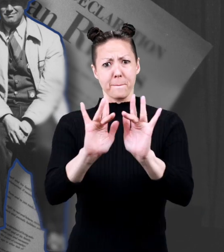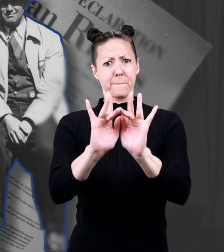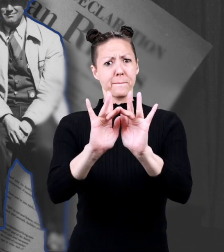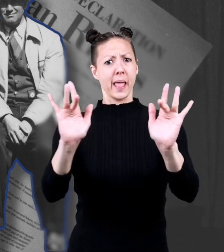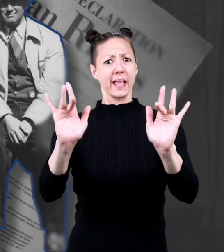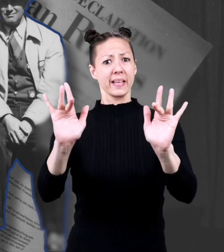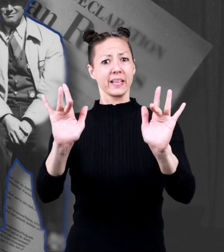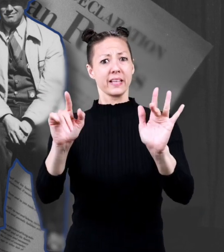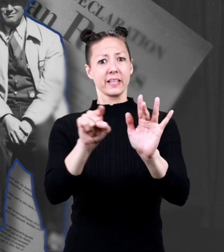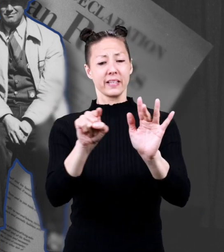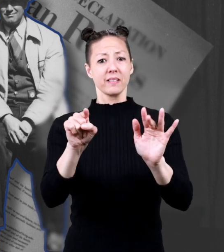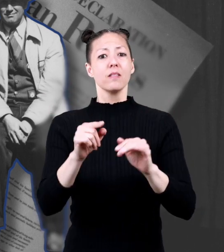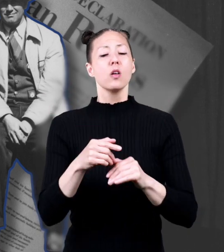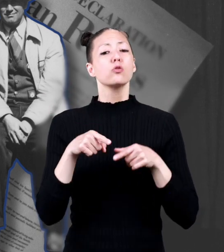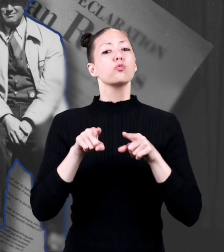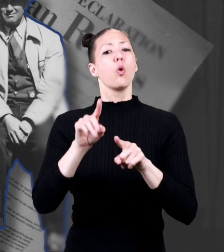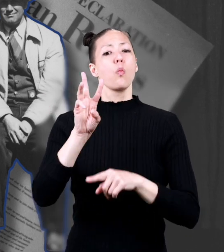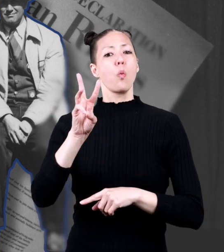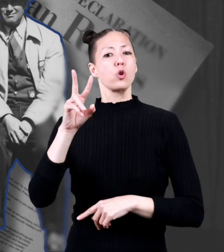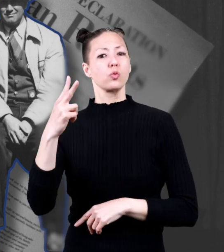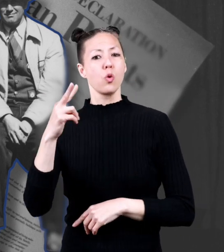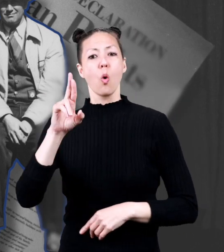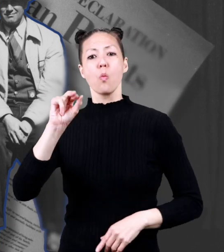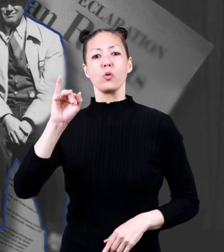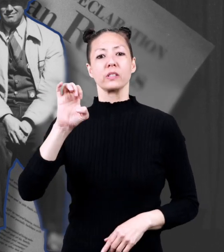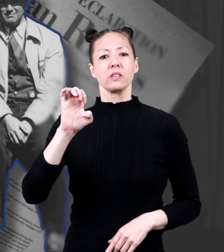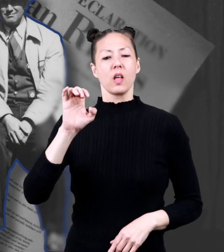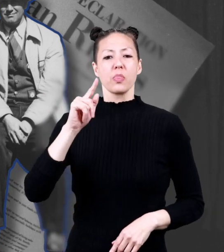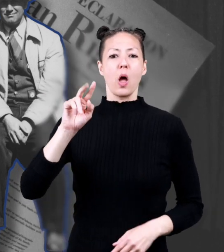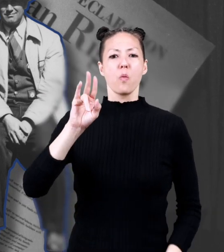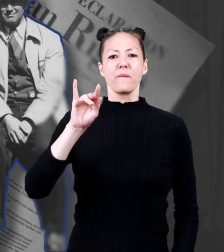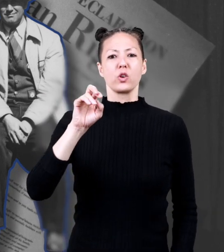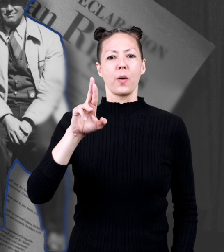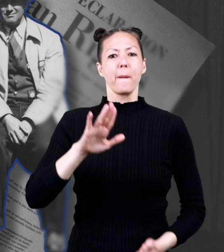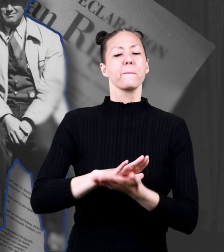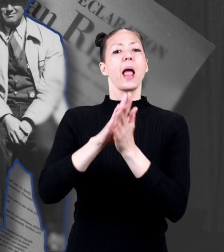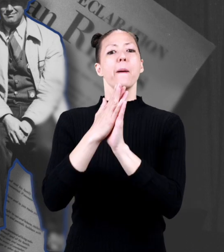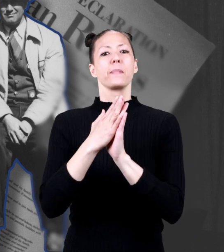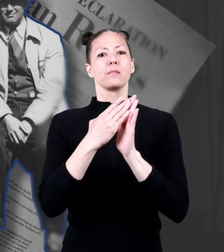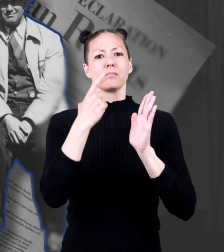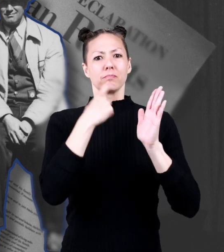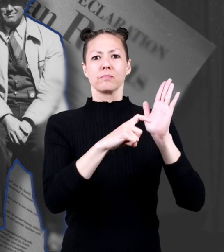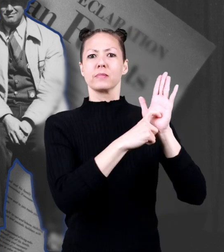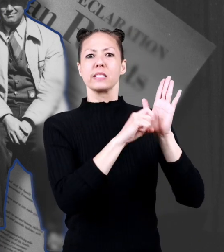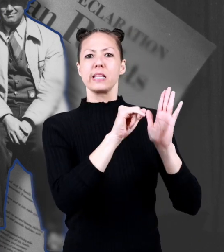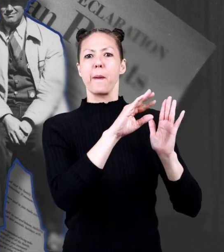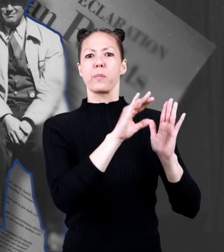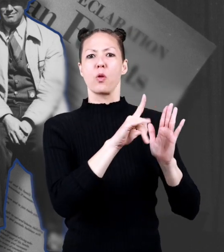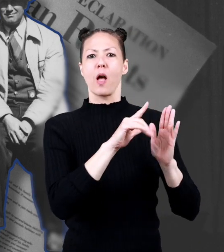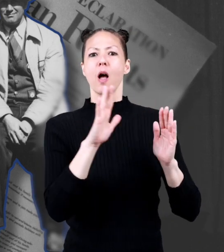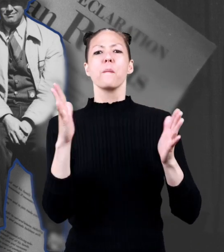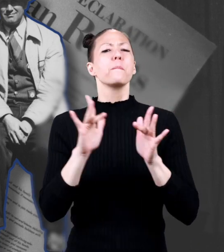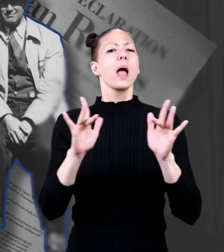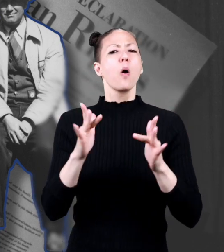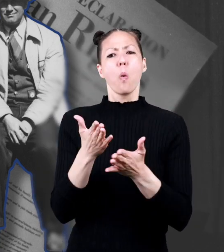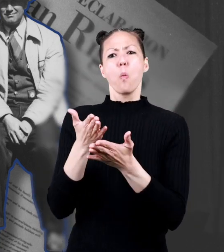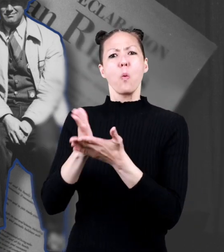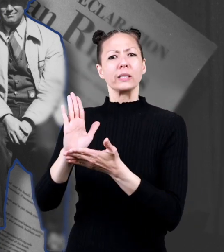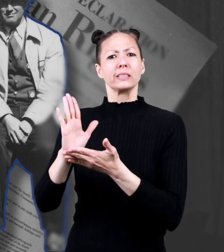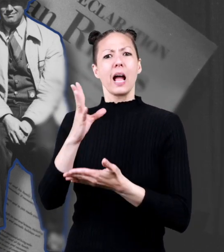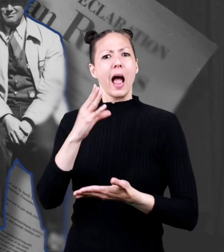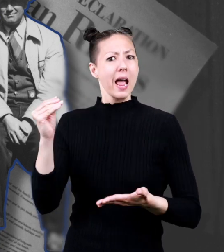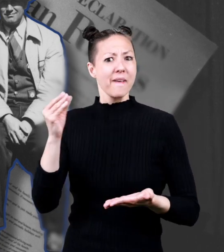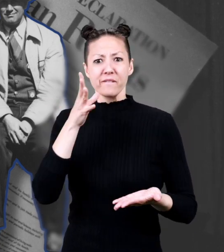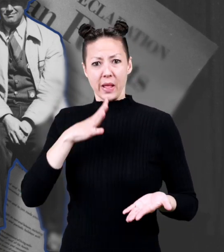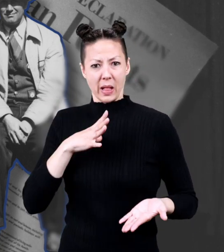Fill in the blank. During World War II, Rosie the Riveter became a symbol of blank rights